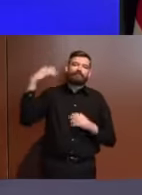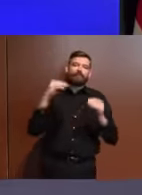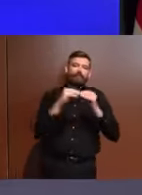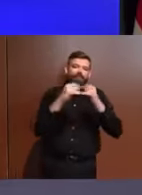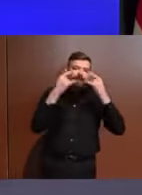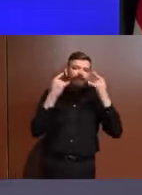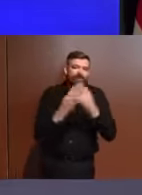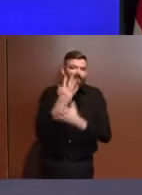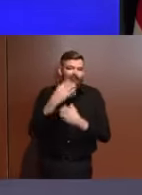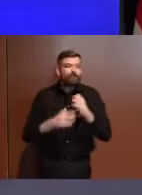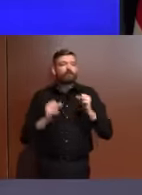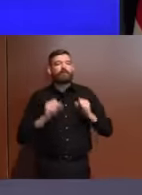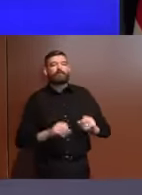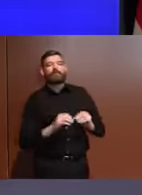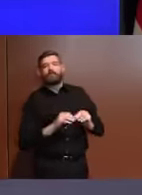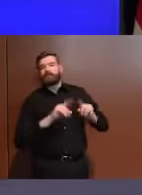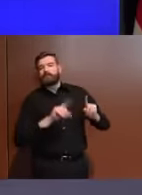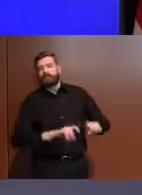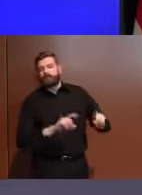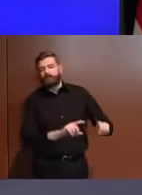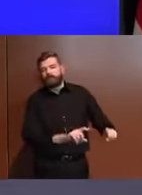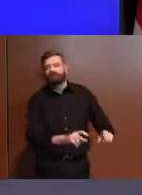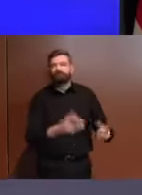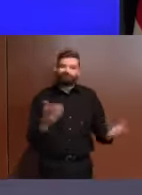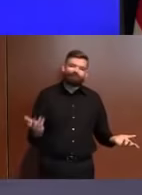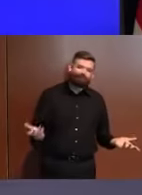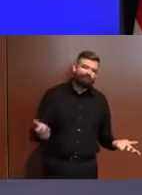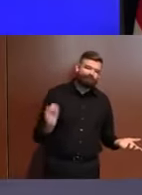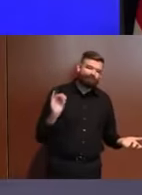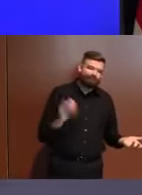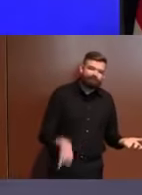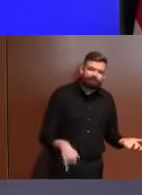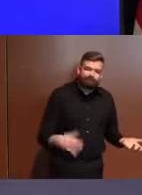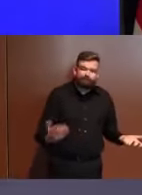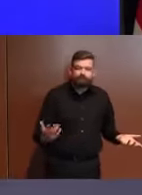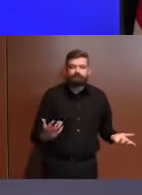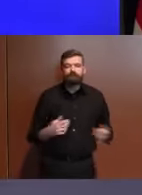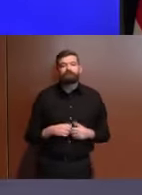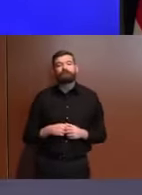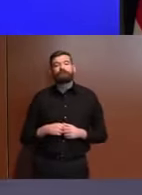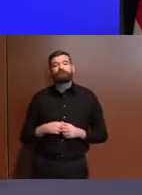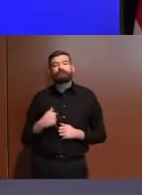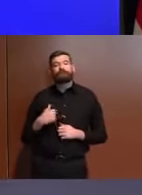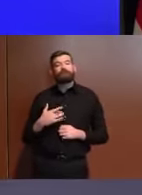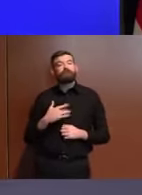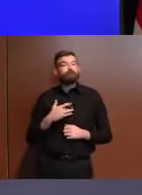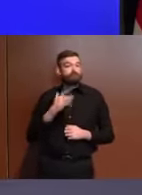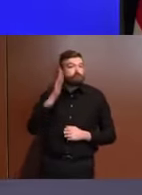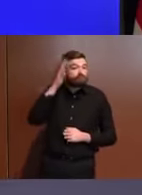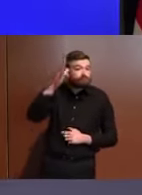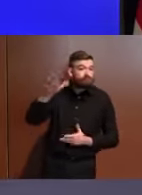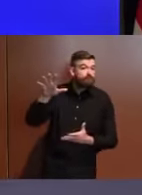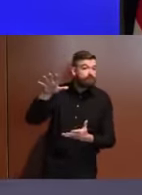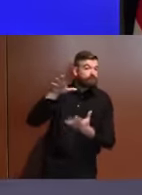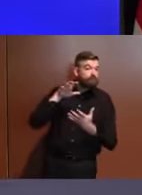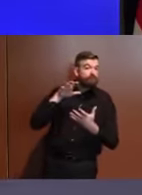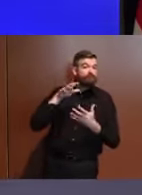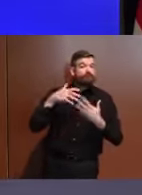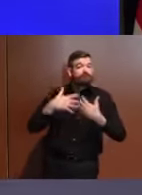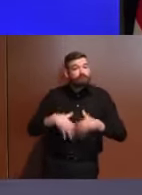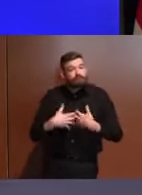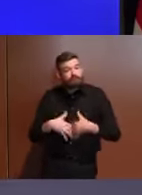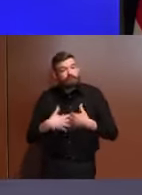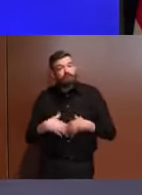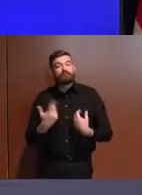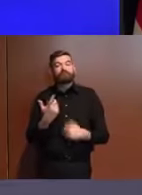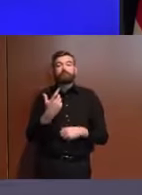absent a huge influx of workers and or equipment or some great innovations that come to fruition. We're going to have that